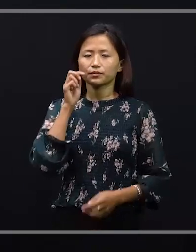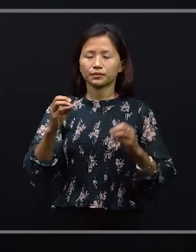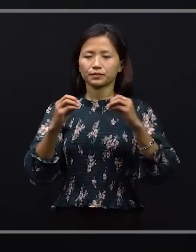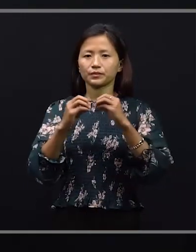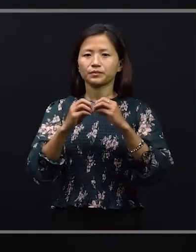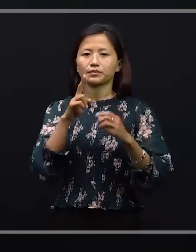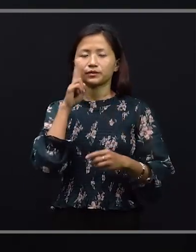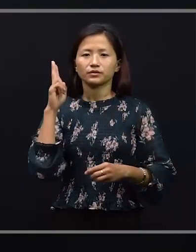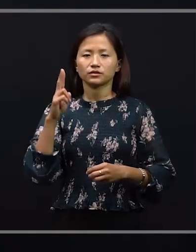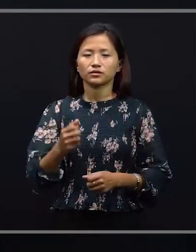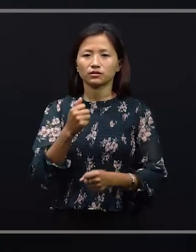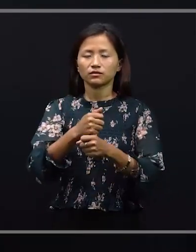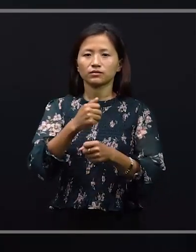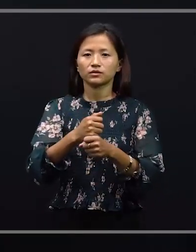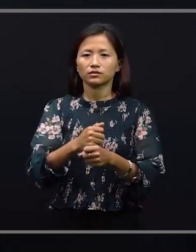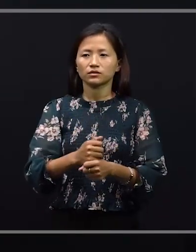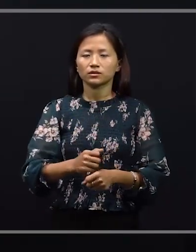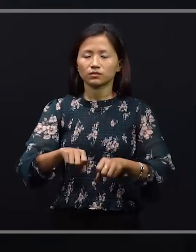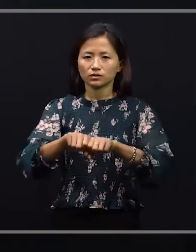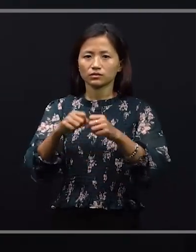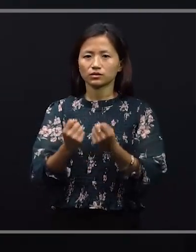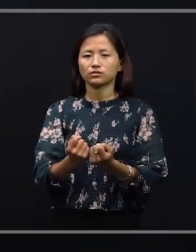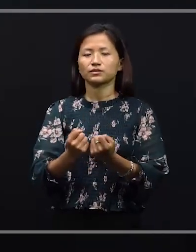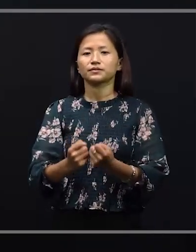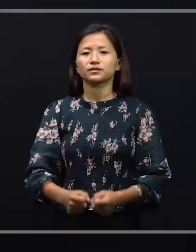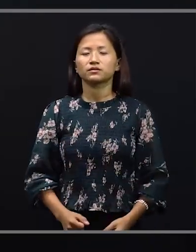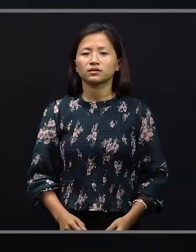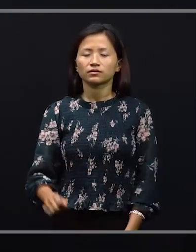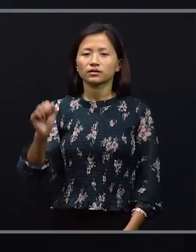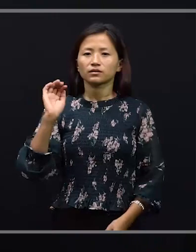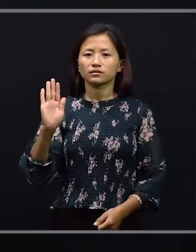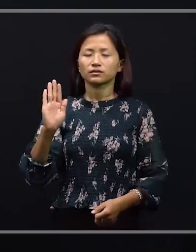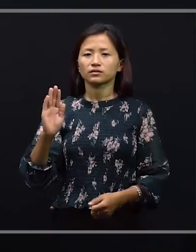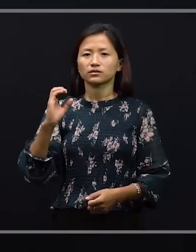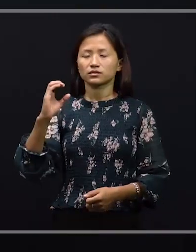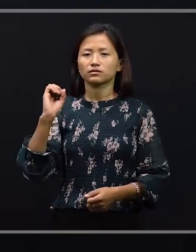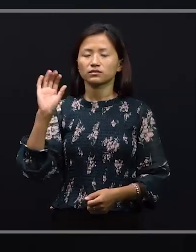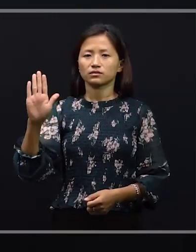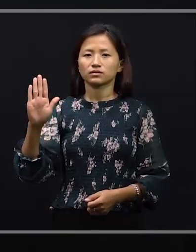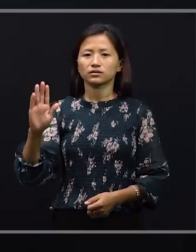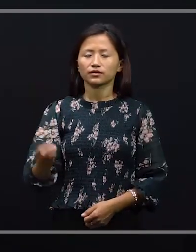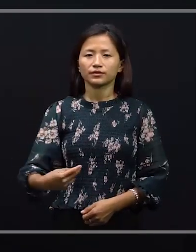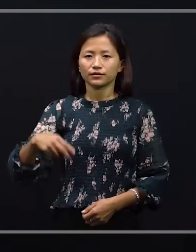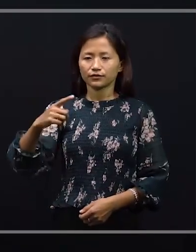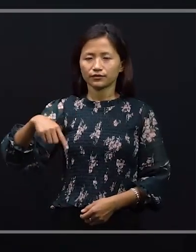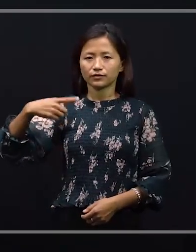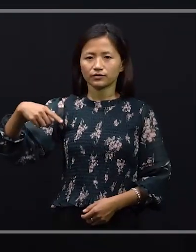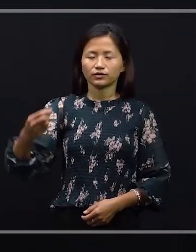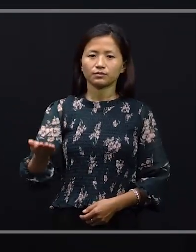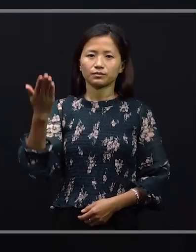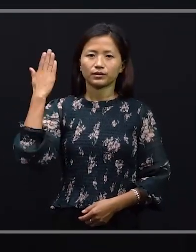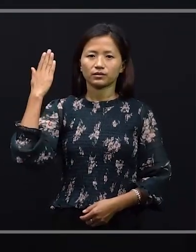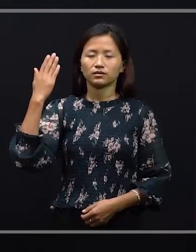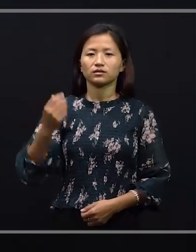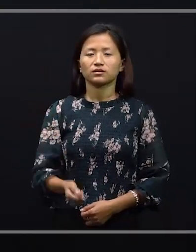cottage industries were completely destroyed. So now the Congress, they want to revive it back. And so during